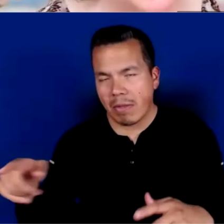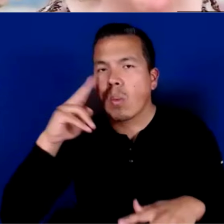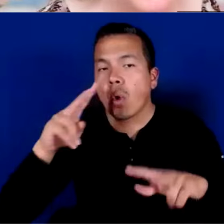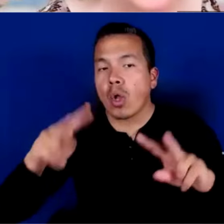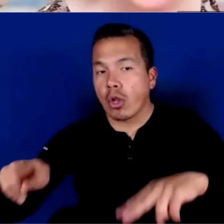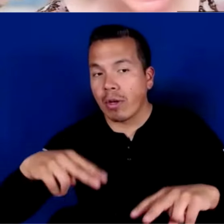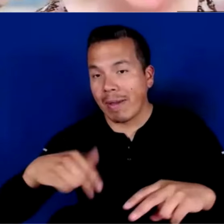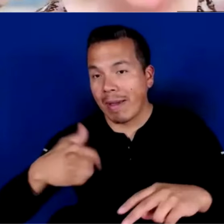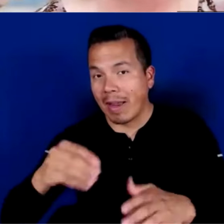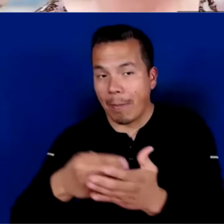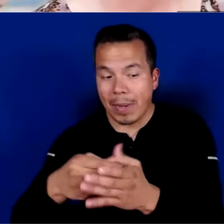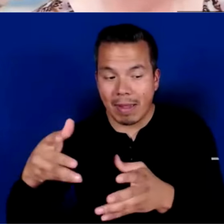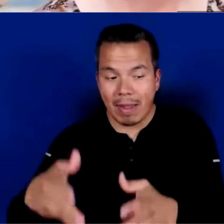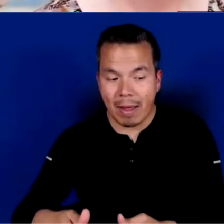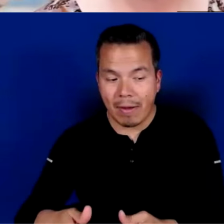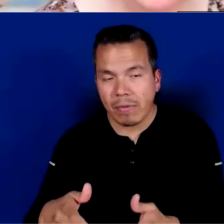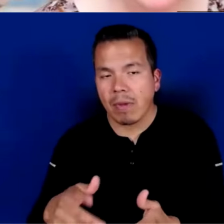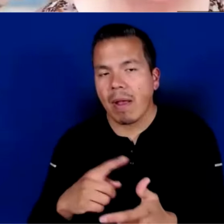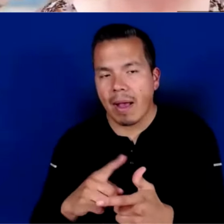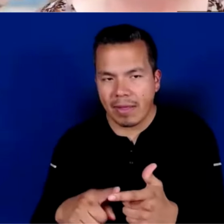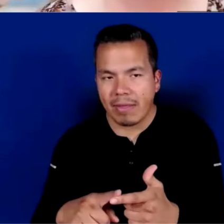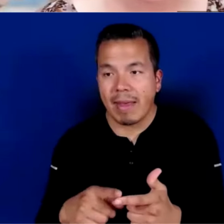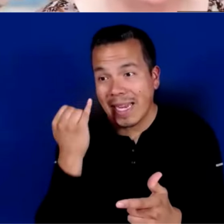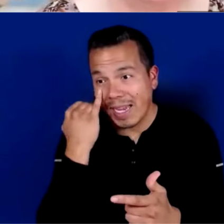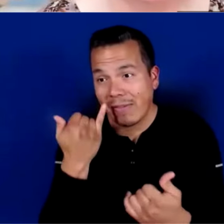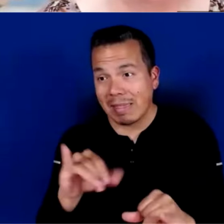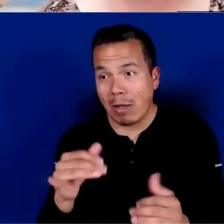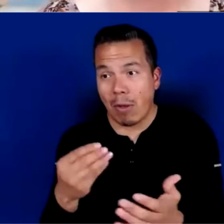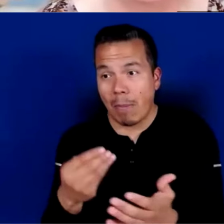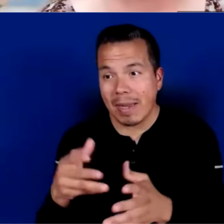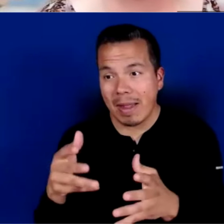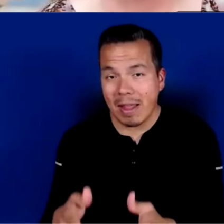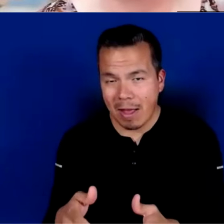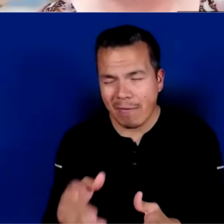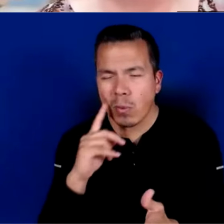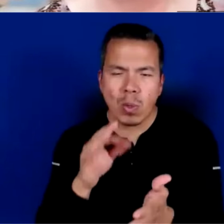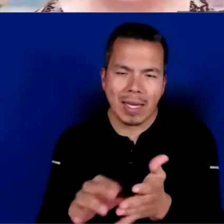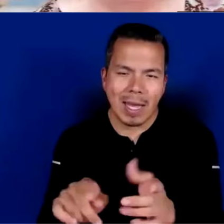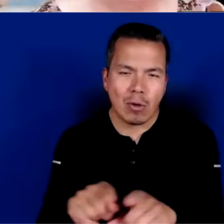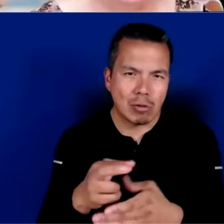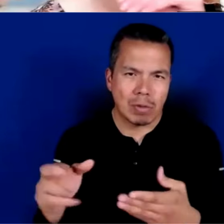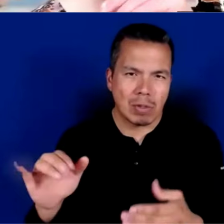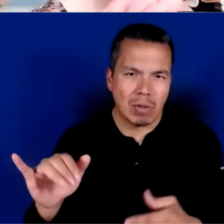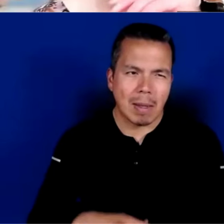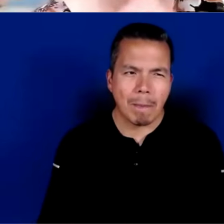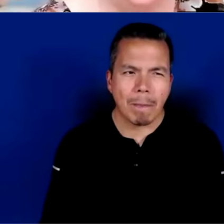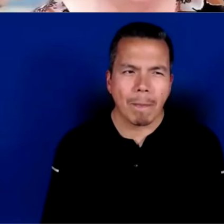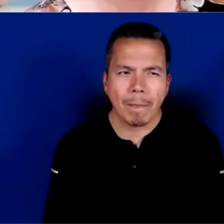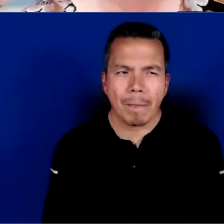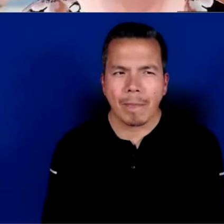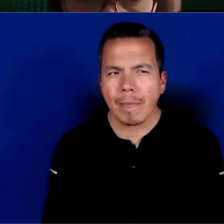see if there's any of that money left. And if there is, then it would count as a resource at that point.